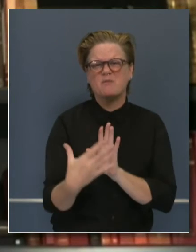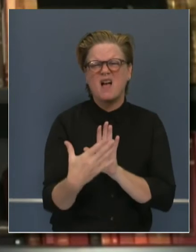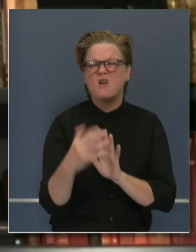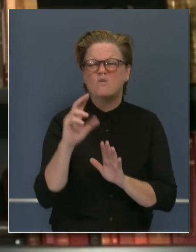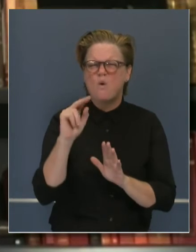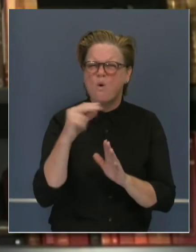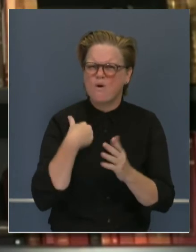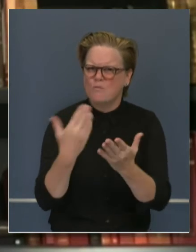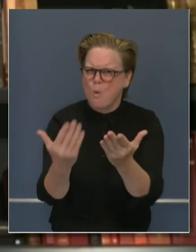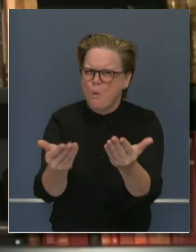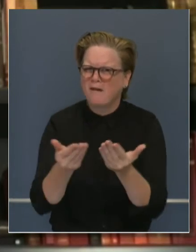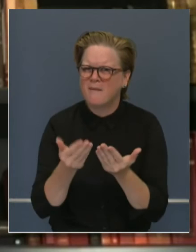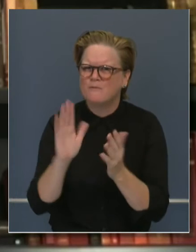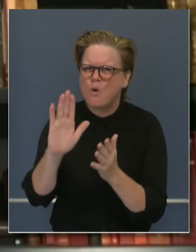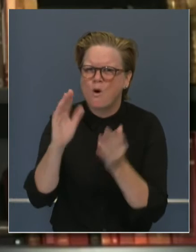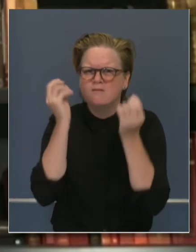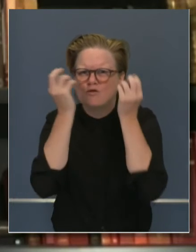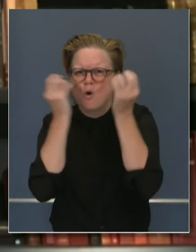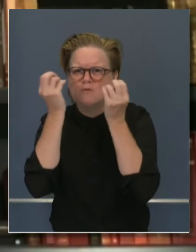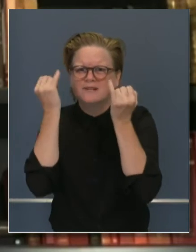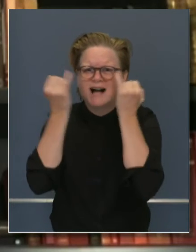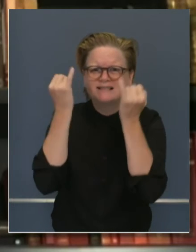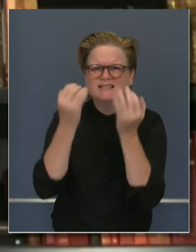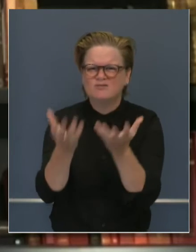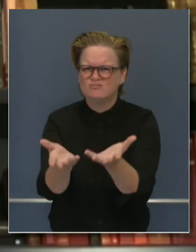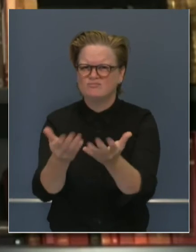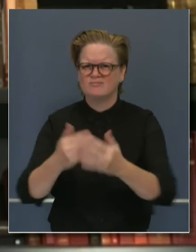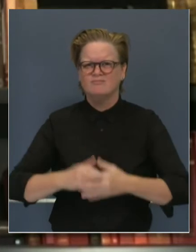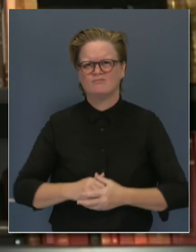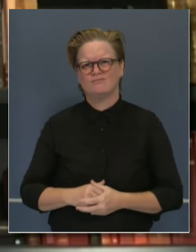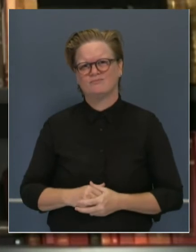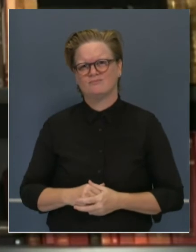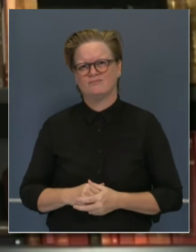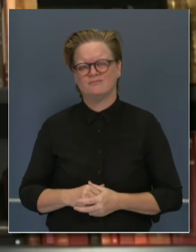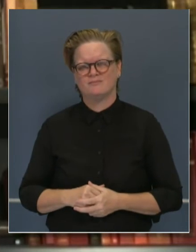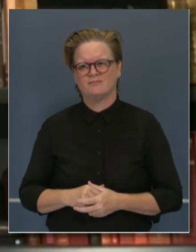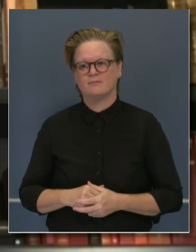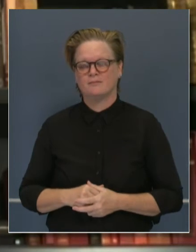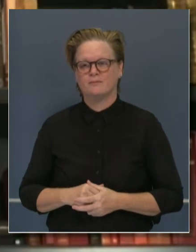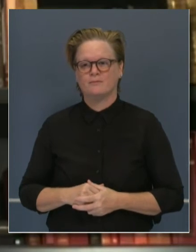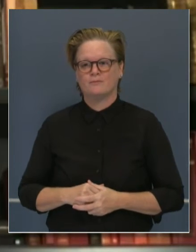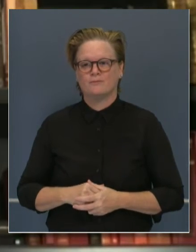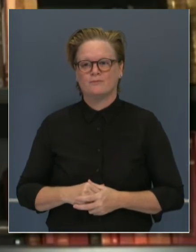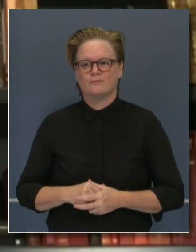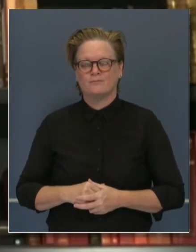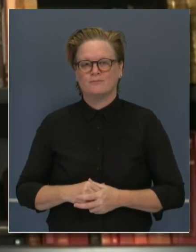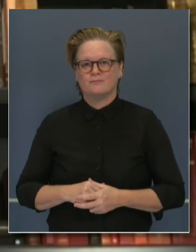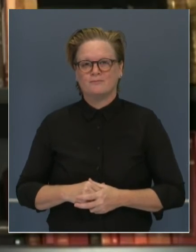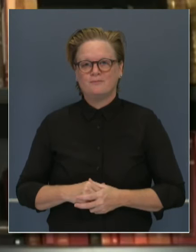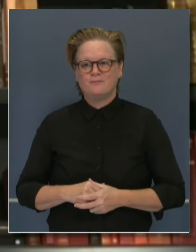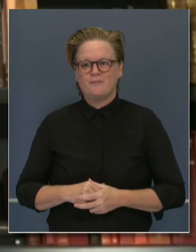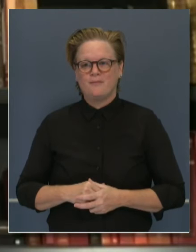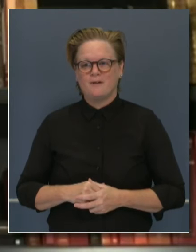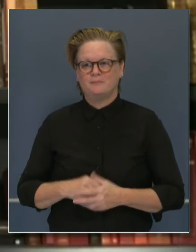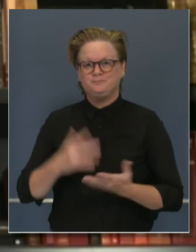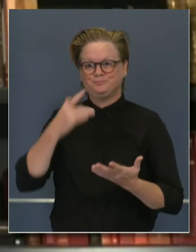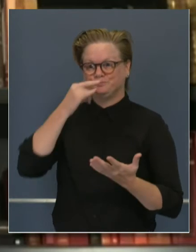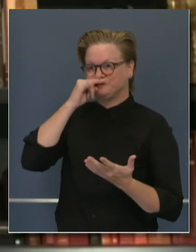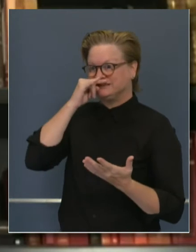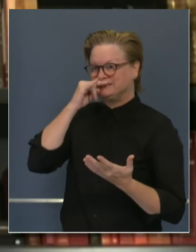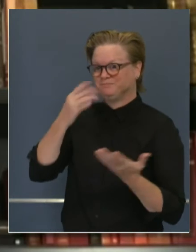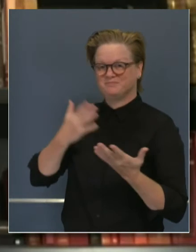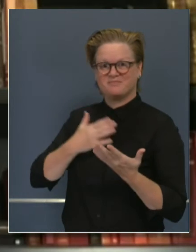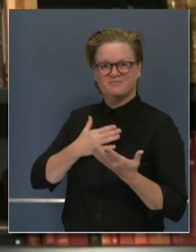Clearly, anyone that's prone to be with their kids isolated or quarantined for many, many